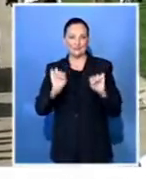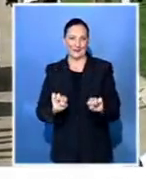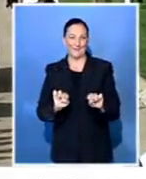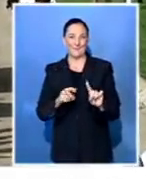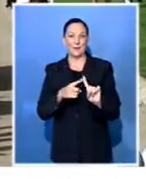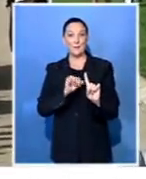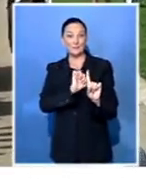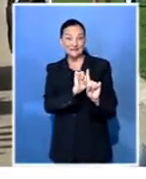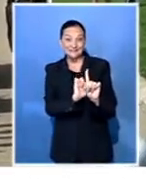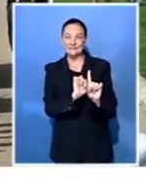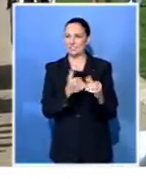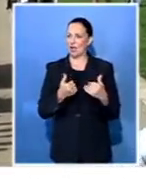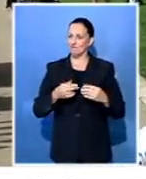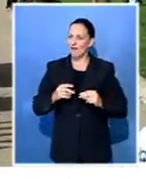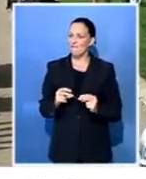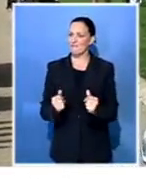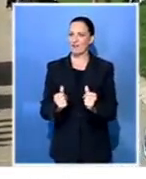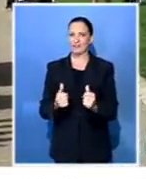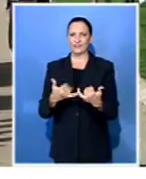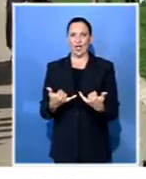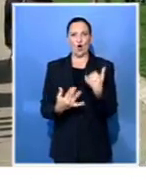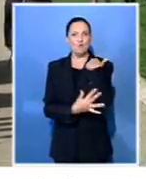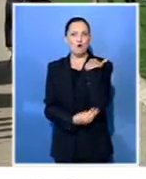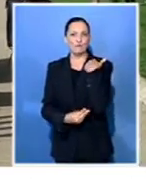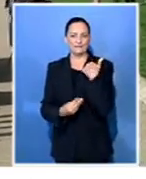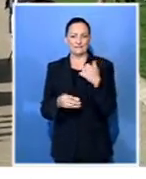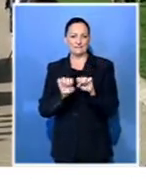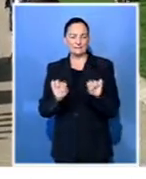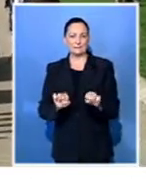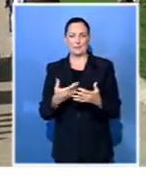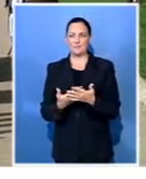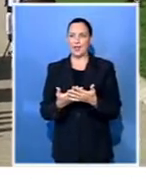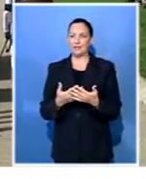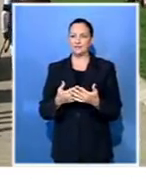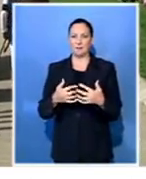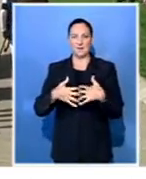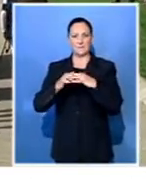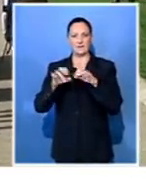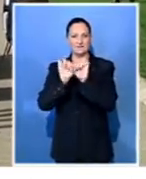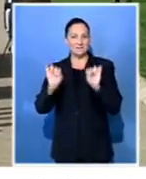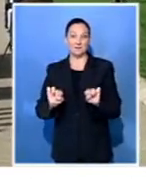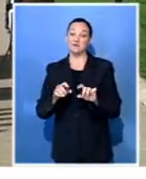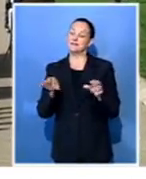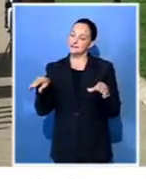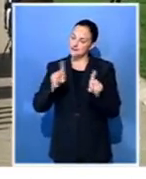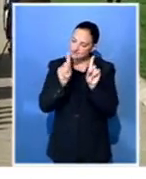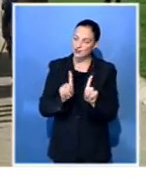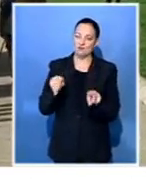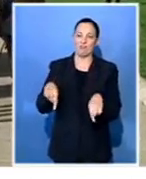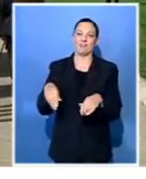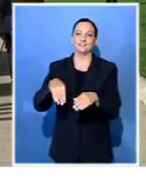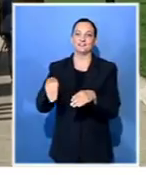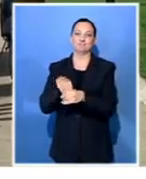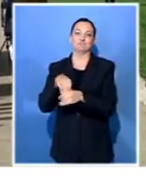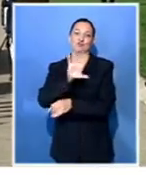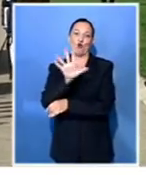has become one of the most effective poverty alleviation systems and mechanisms in public, particularly in this continent. We continue